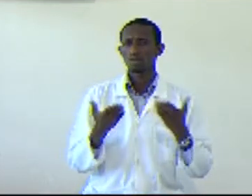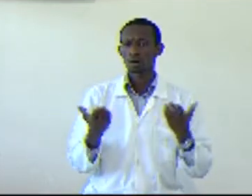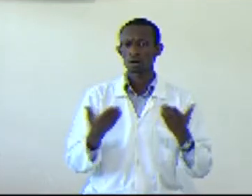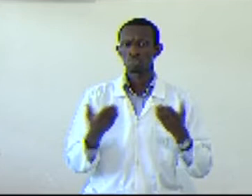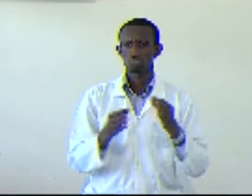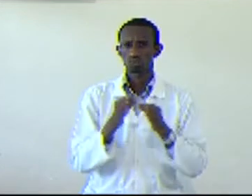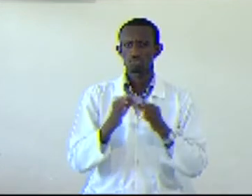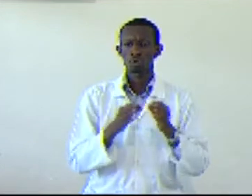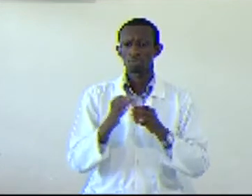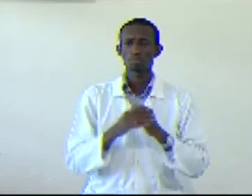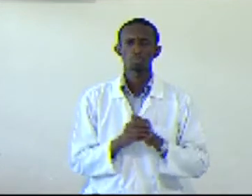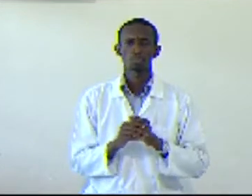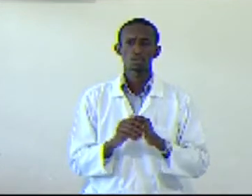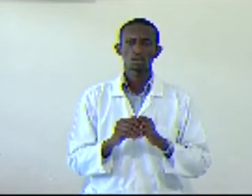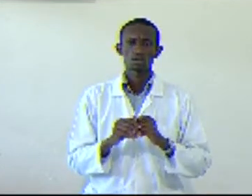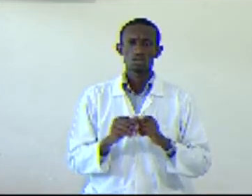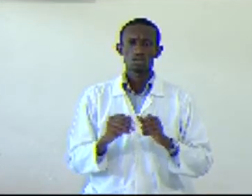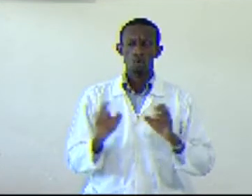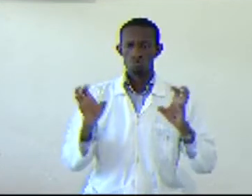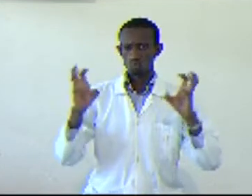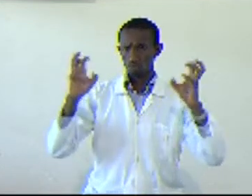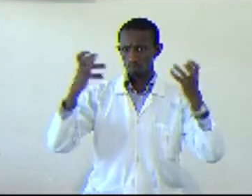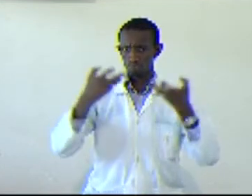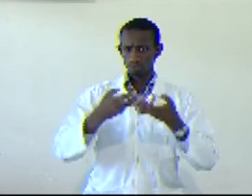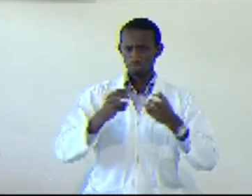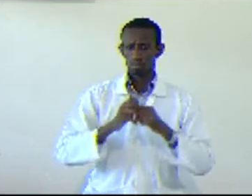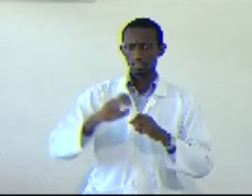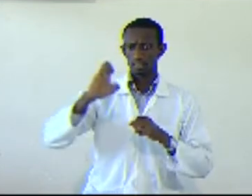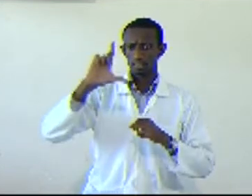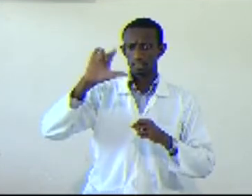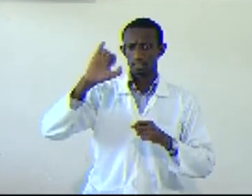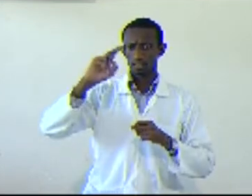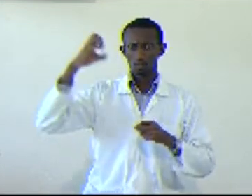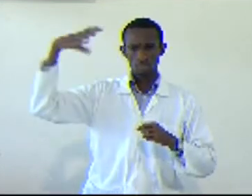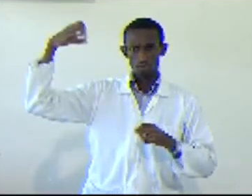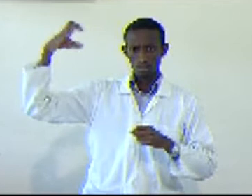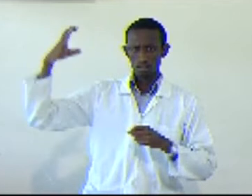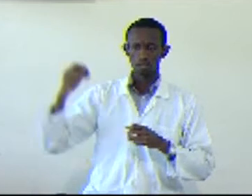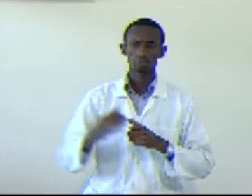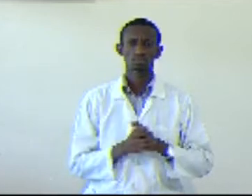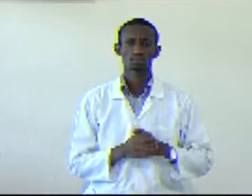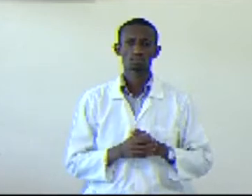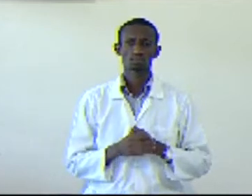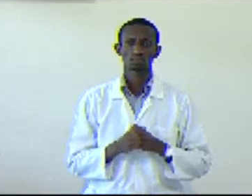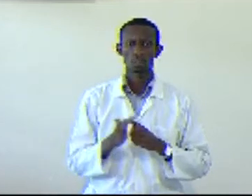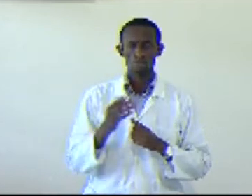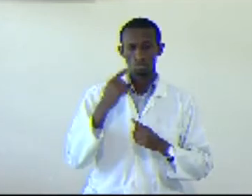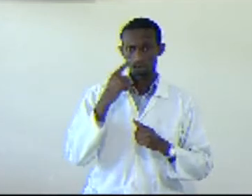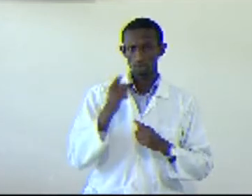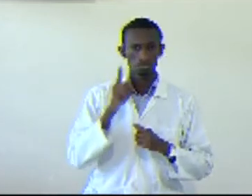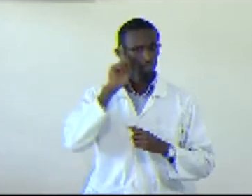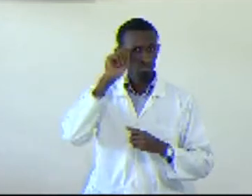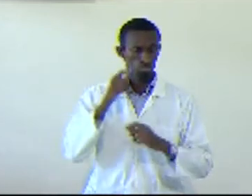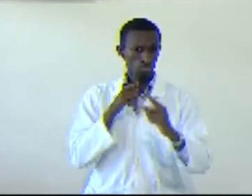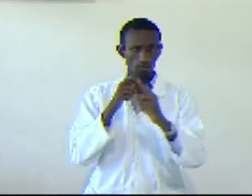think that you have even finished to match with this point that